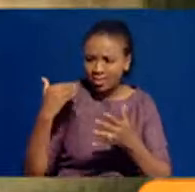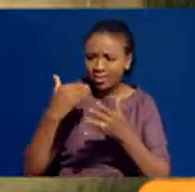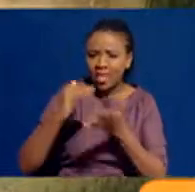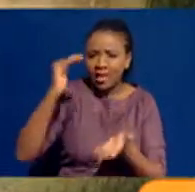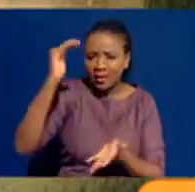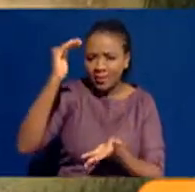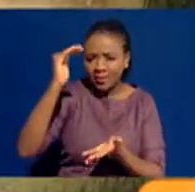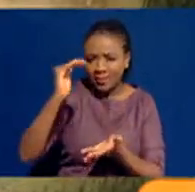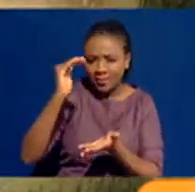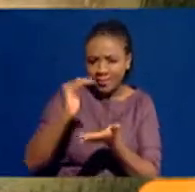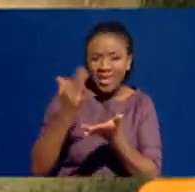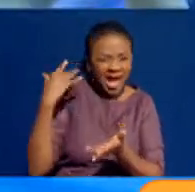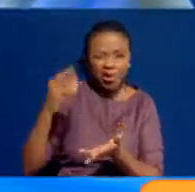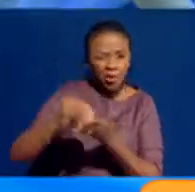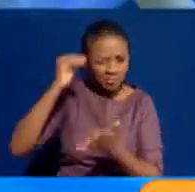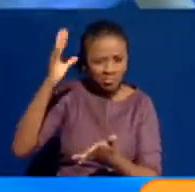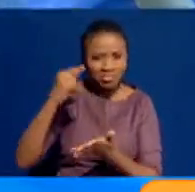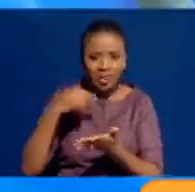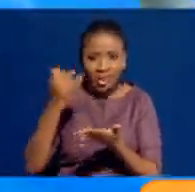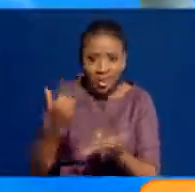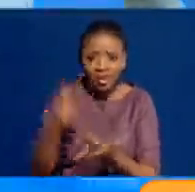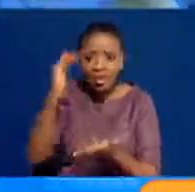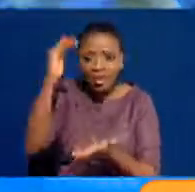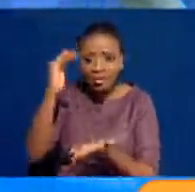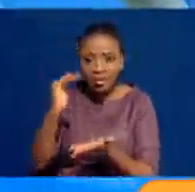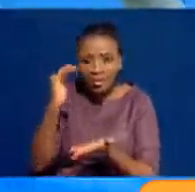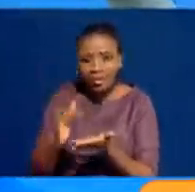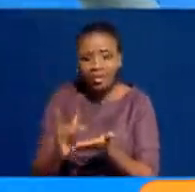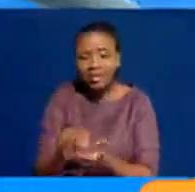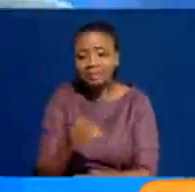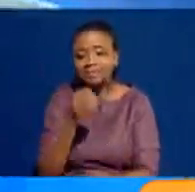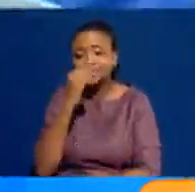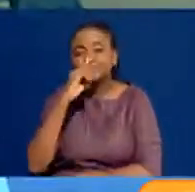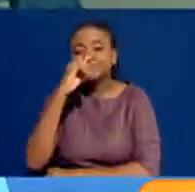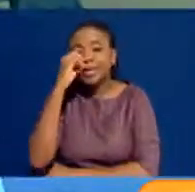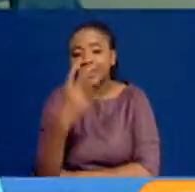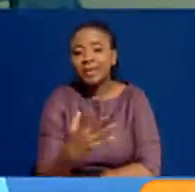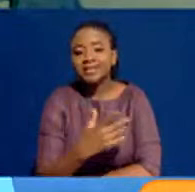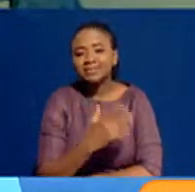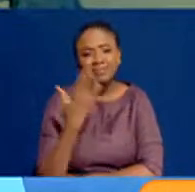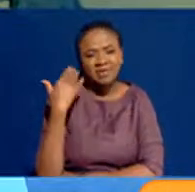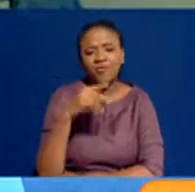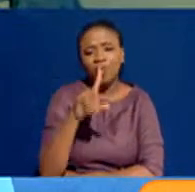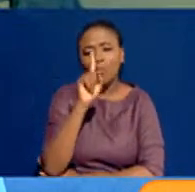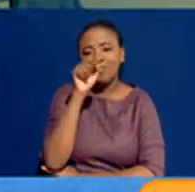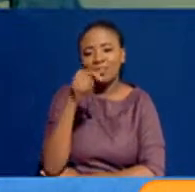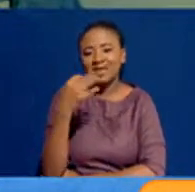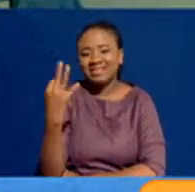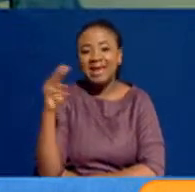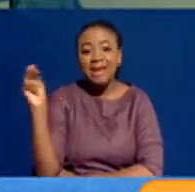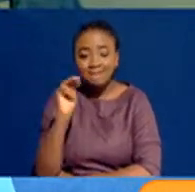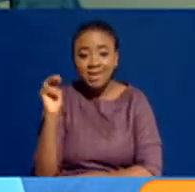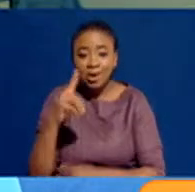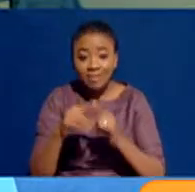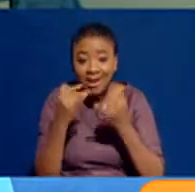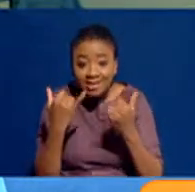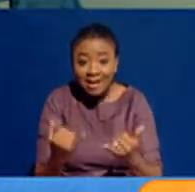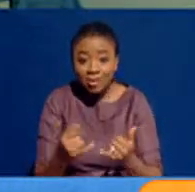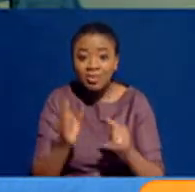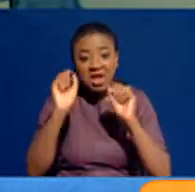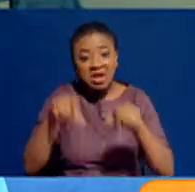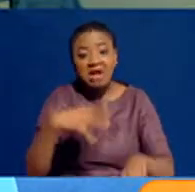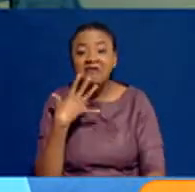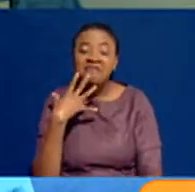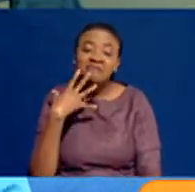sure we'd spend about 1.3 million before. Now we brought packages as low as 550